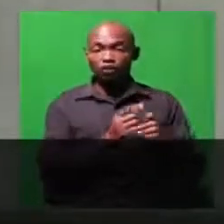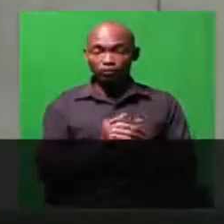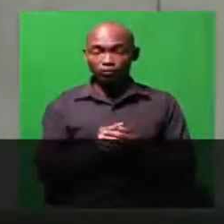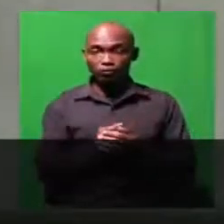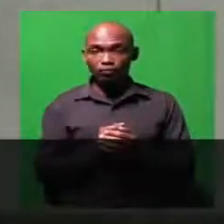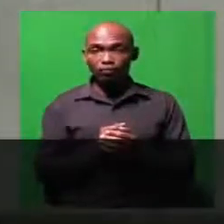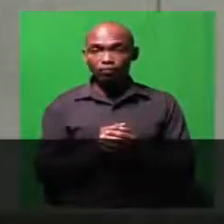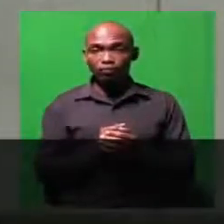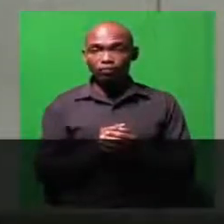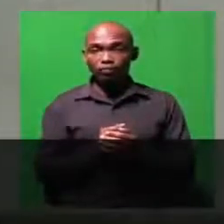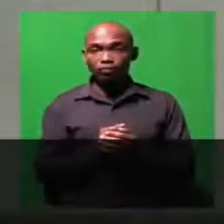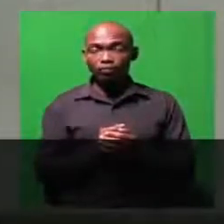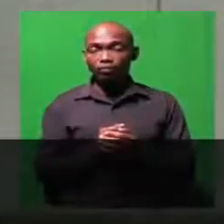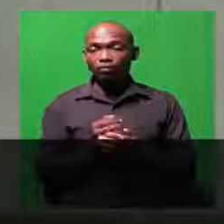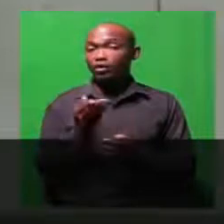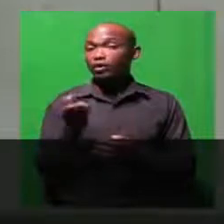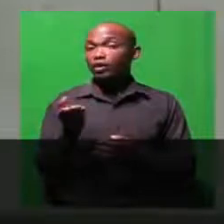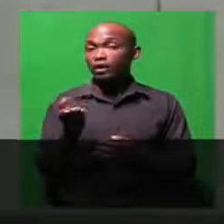So here